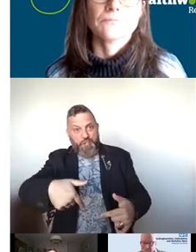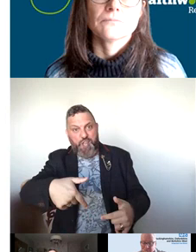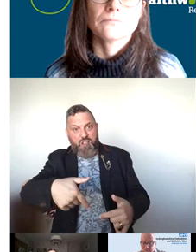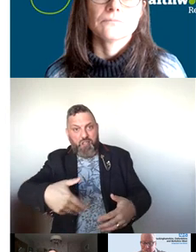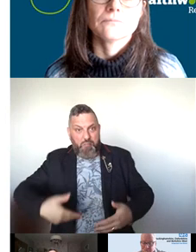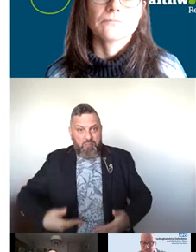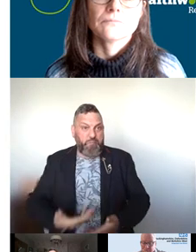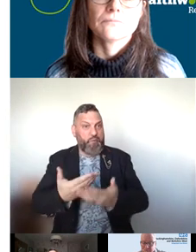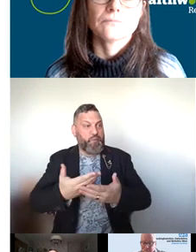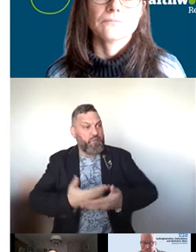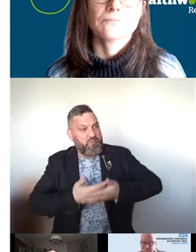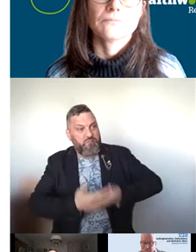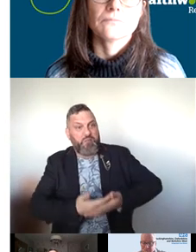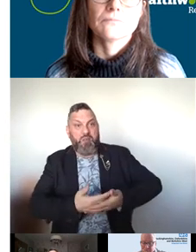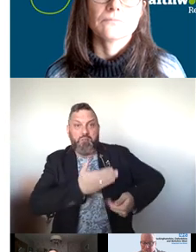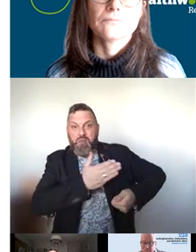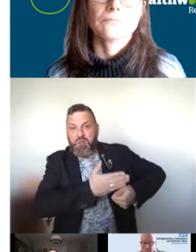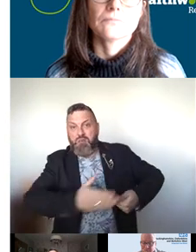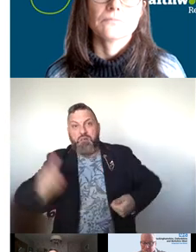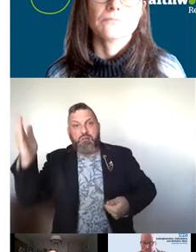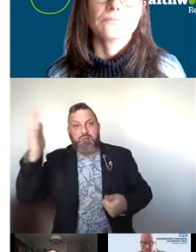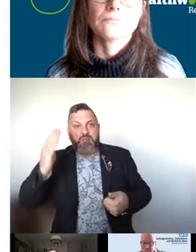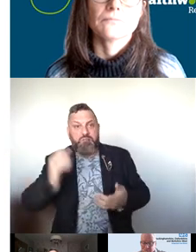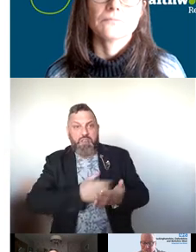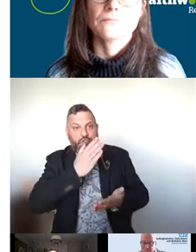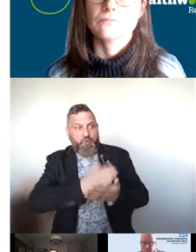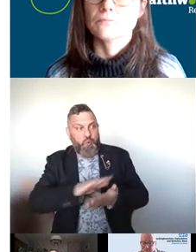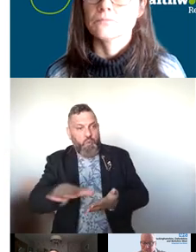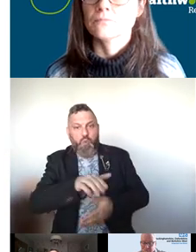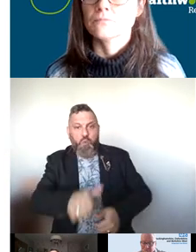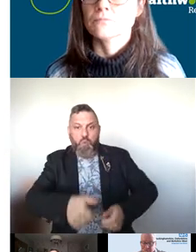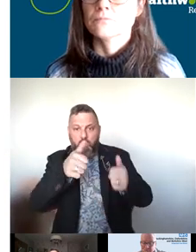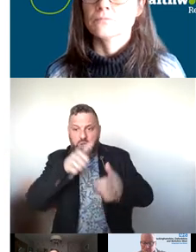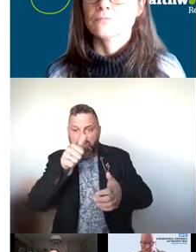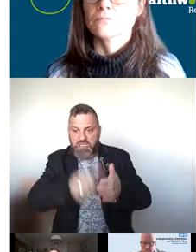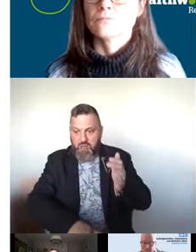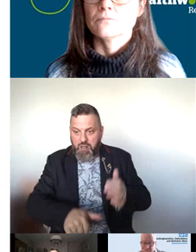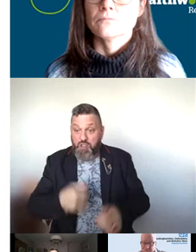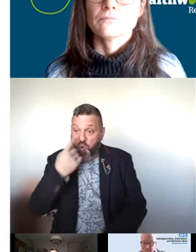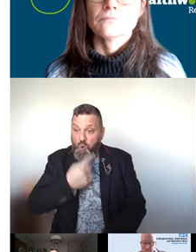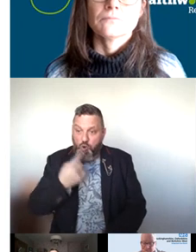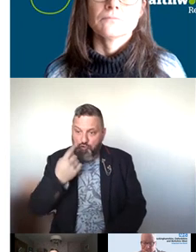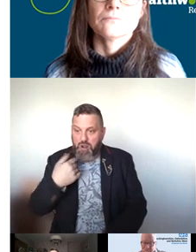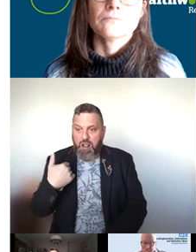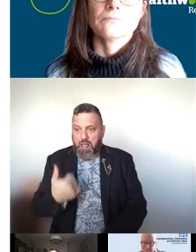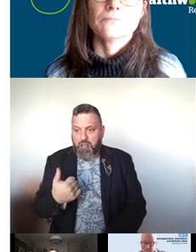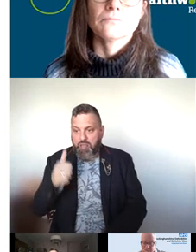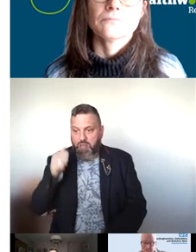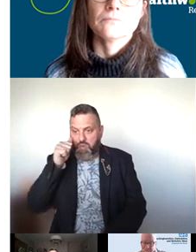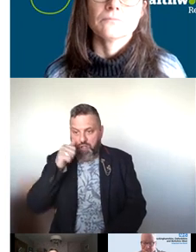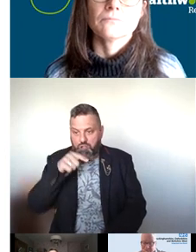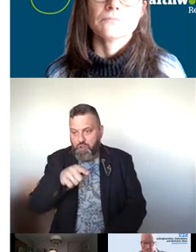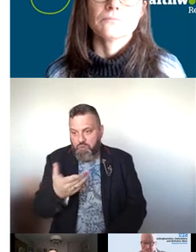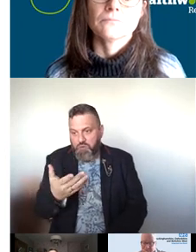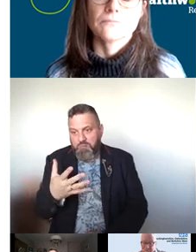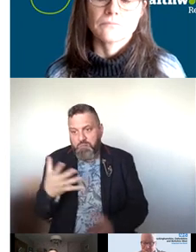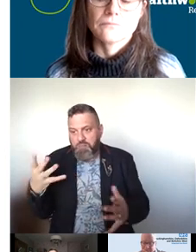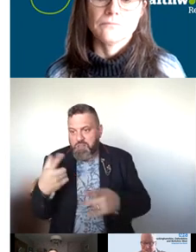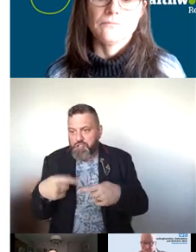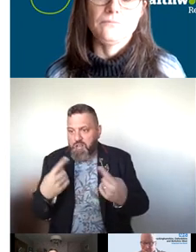children's health, so that we can make sure that everybody is getting the best start. Oral health is a real challenge, and we know this to be the case. We know